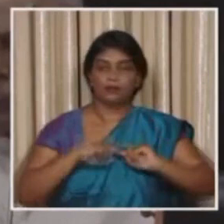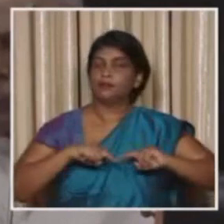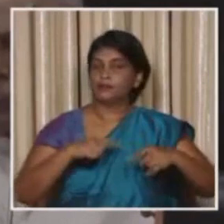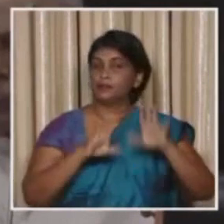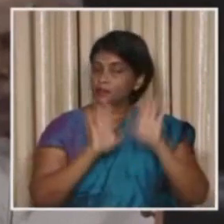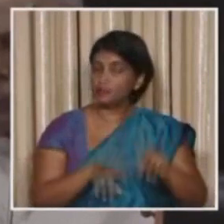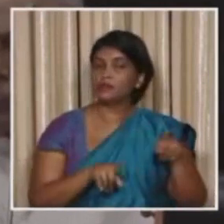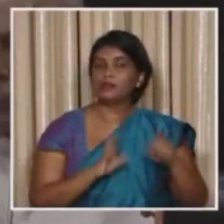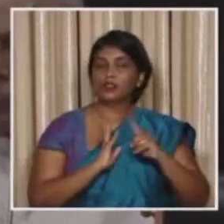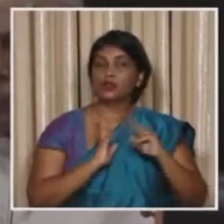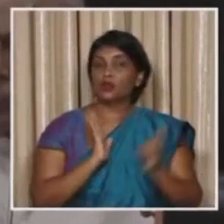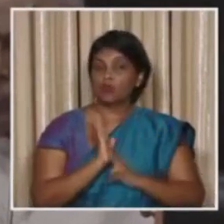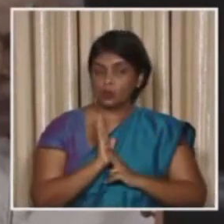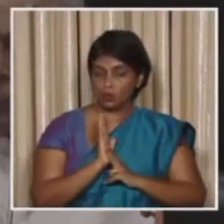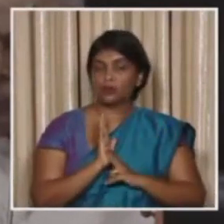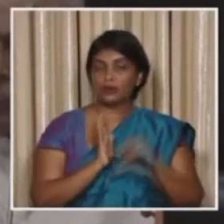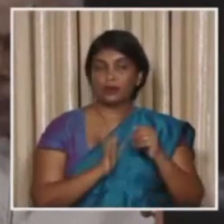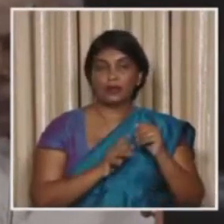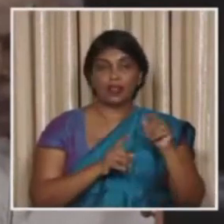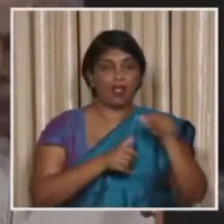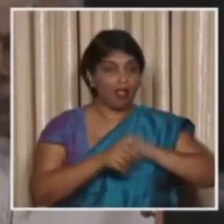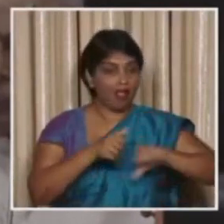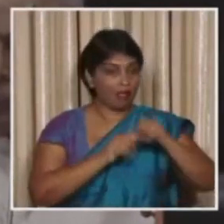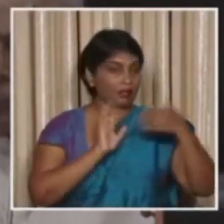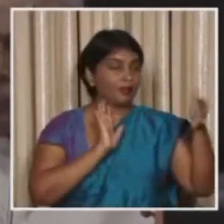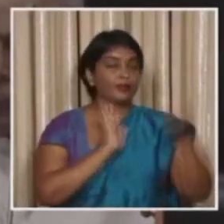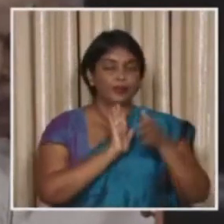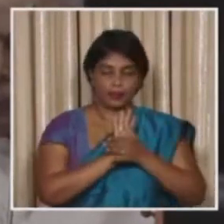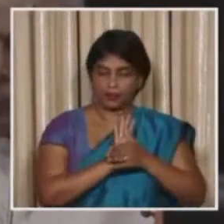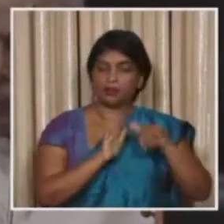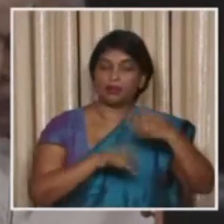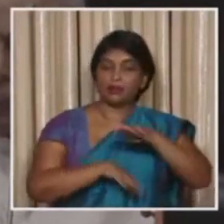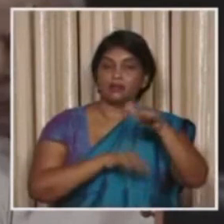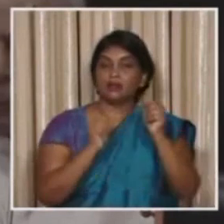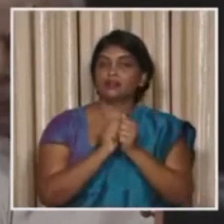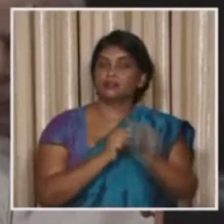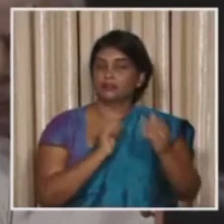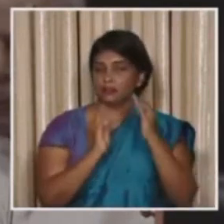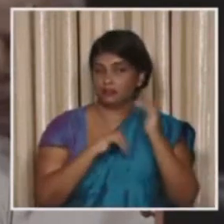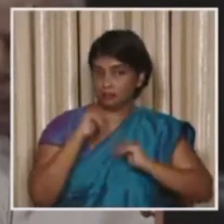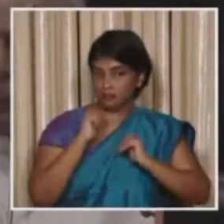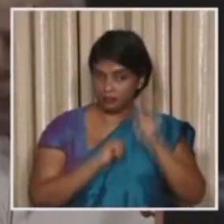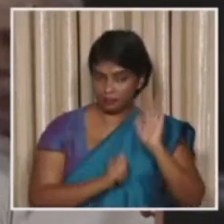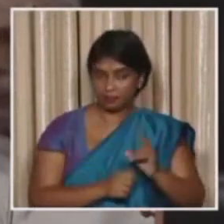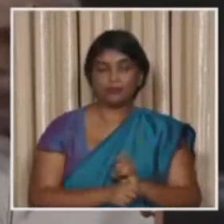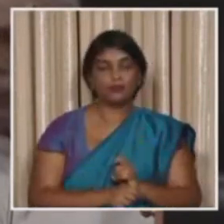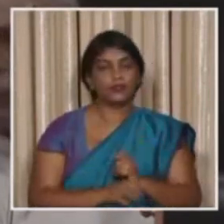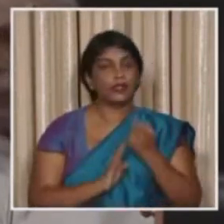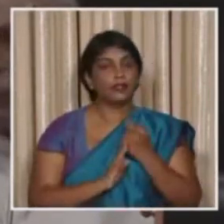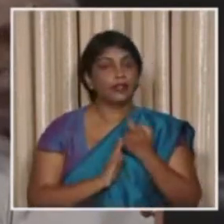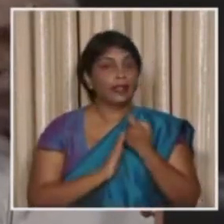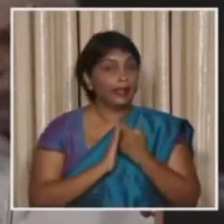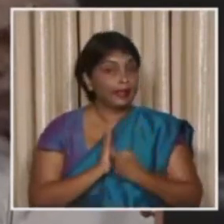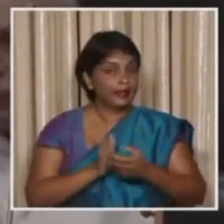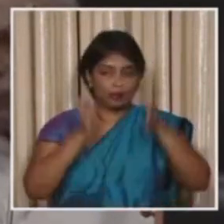are continuing, and when exhausted, cabinet approval will be sought and processed to become a legal framework. The